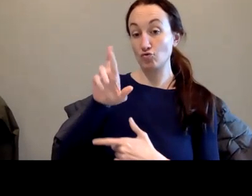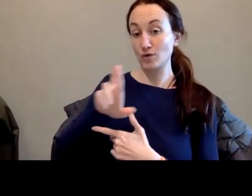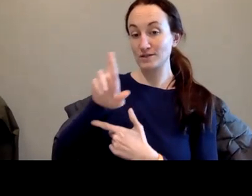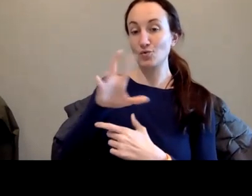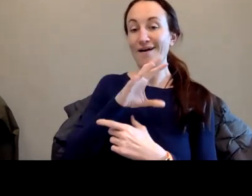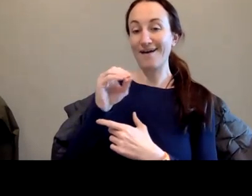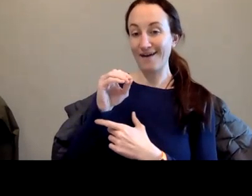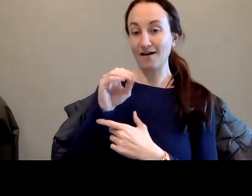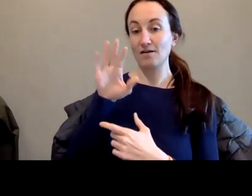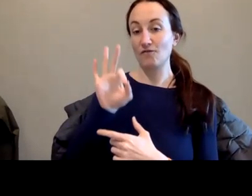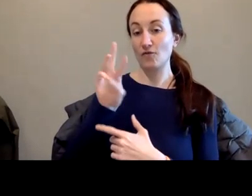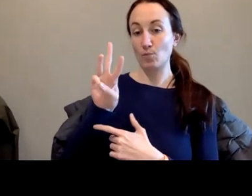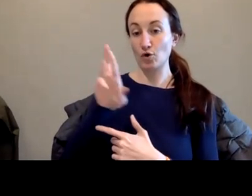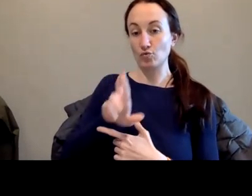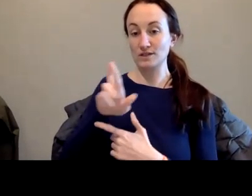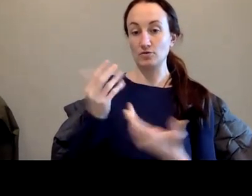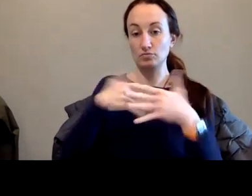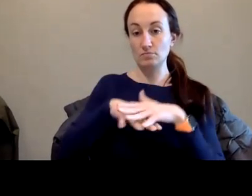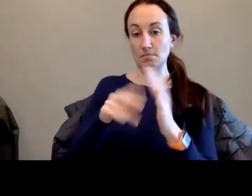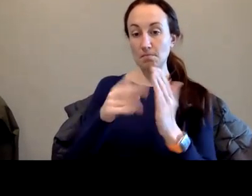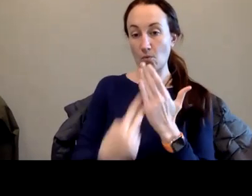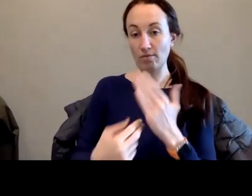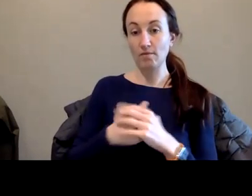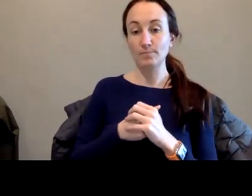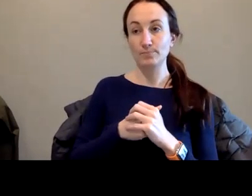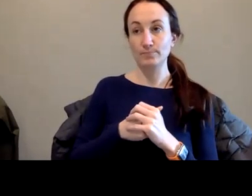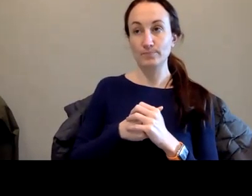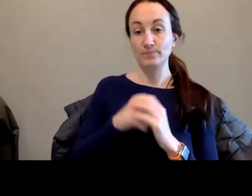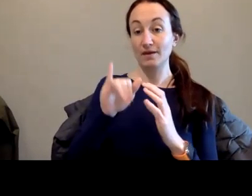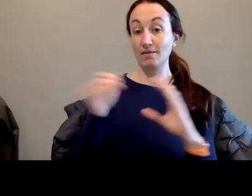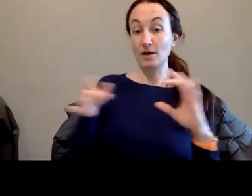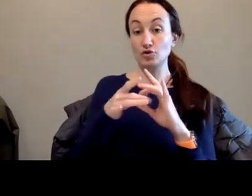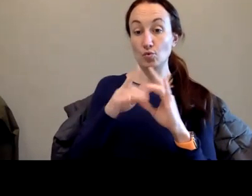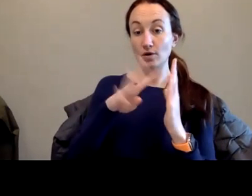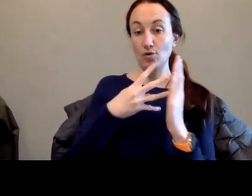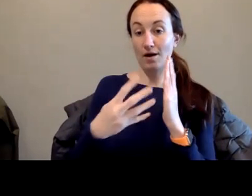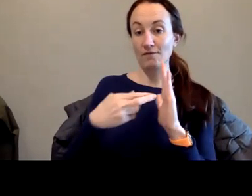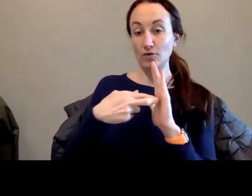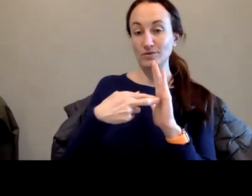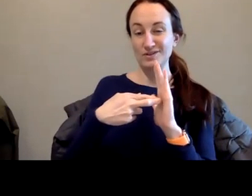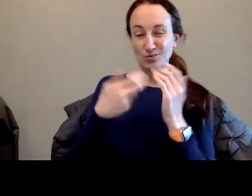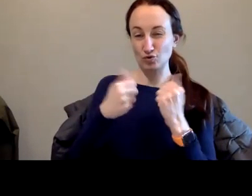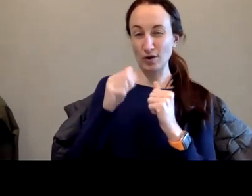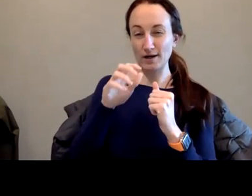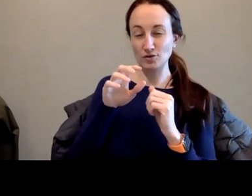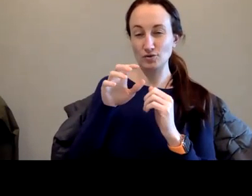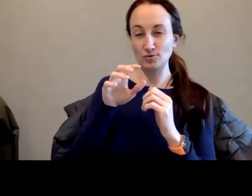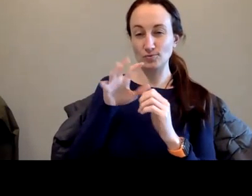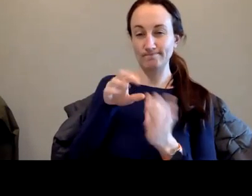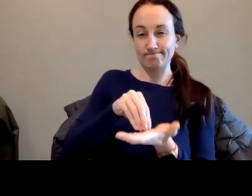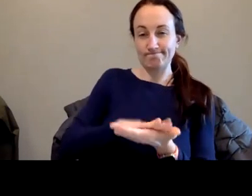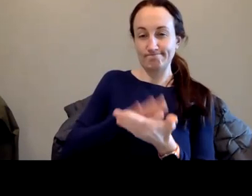framework residues. And this joint graph representation, what it's trying to capture, right? It is trying to capture